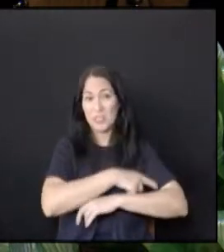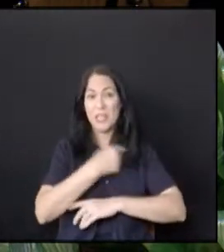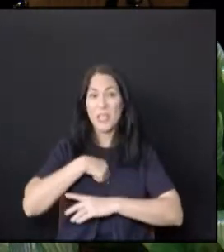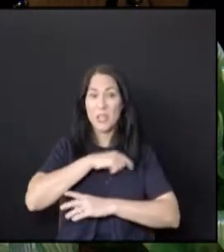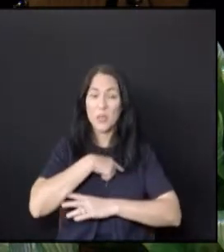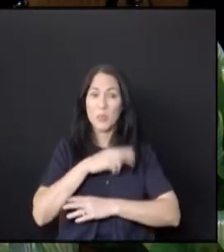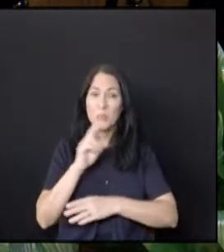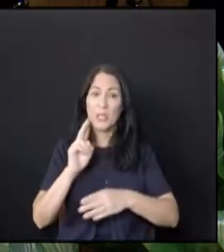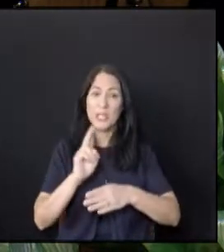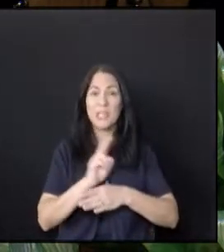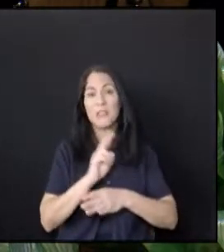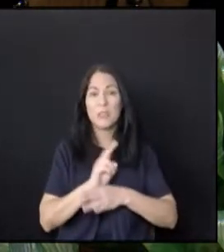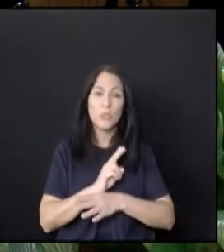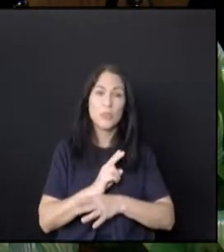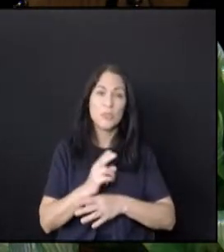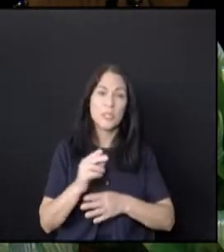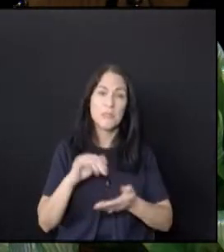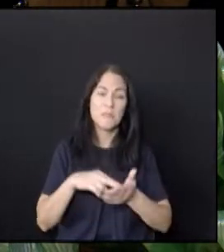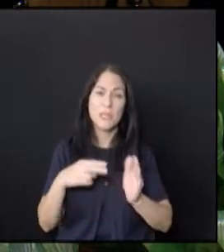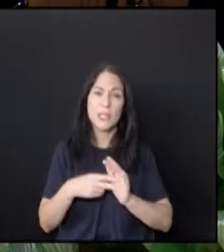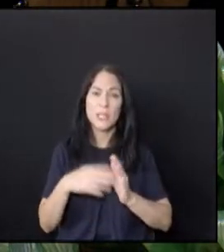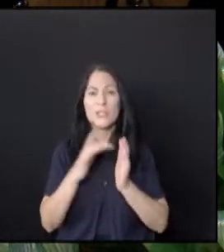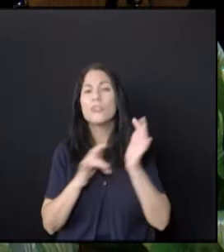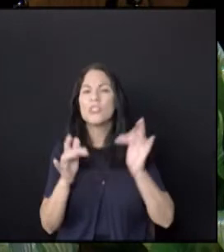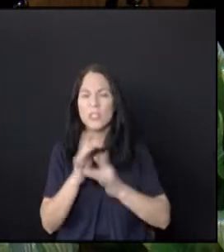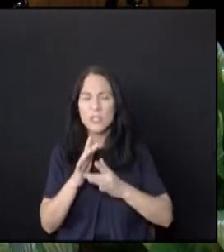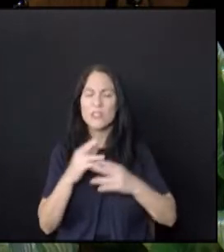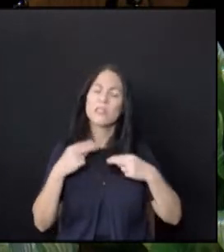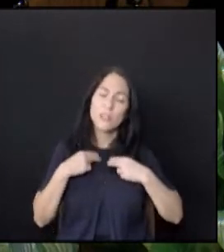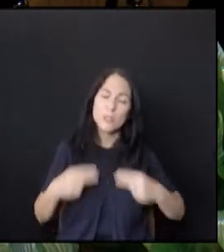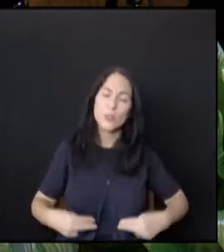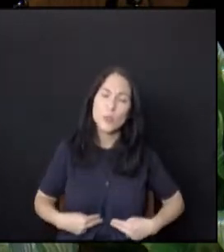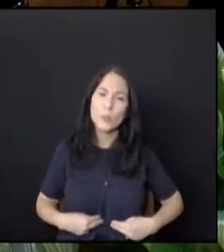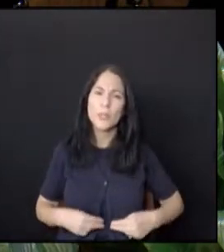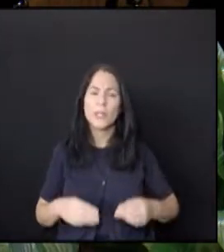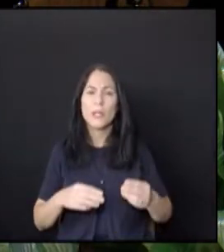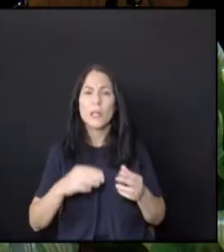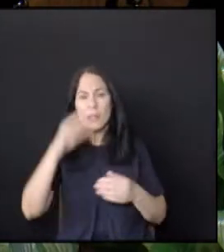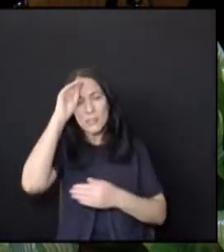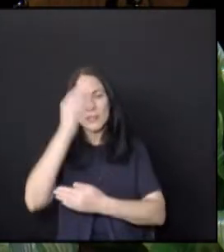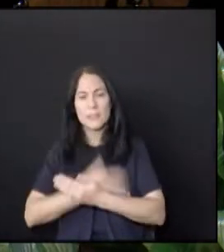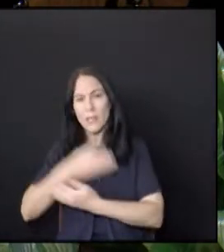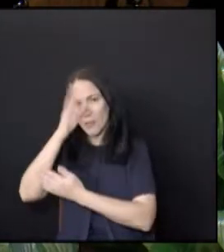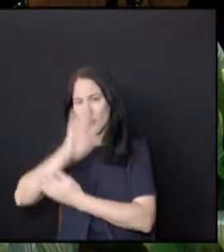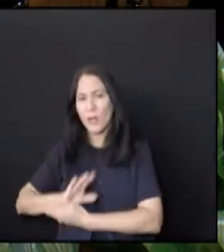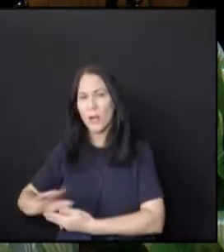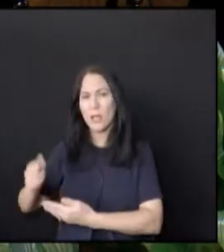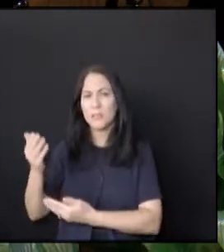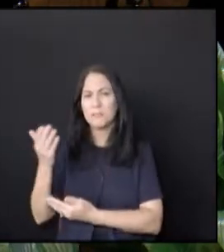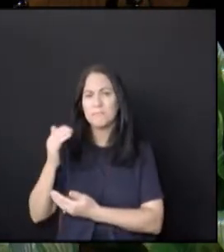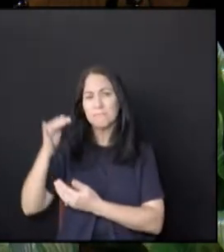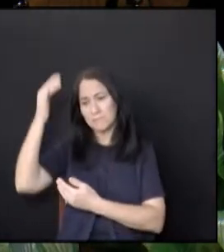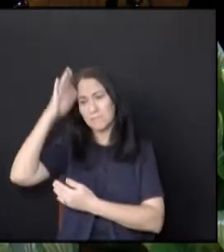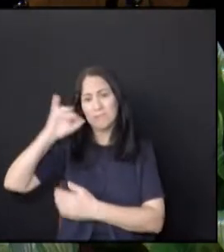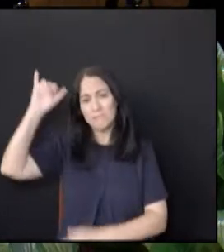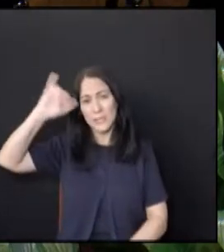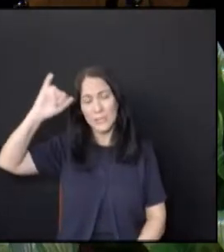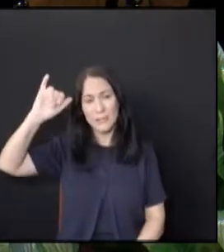as God, Son of Man is Jesus' humanity. Son of God is Jesus' divinity. And that's true, but certainly it